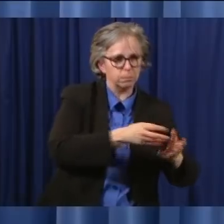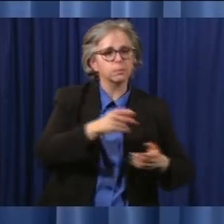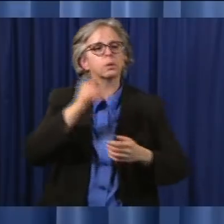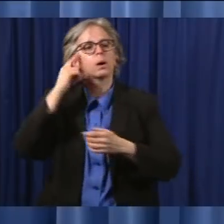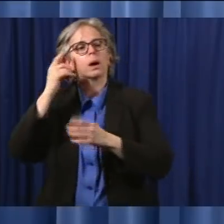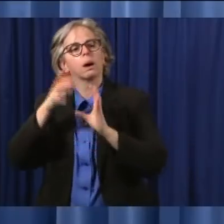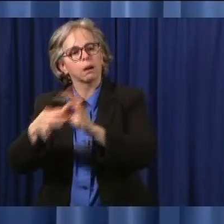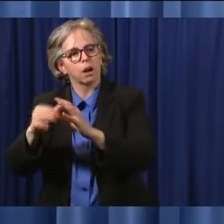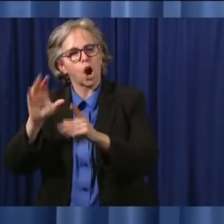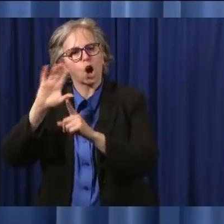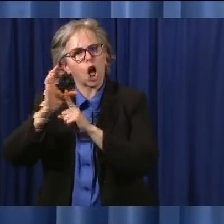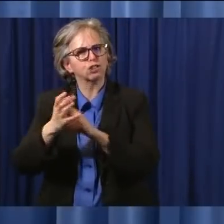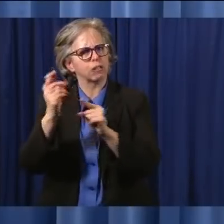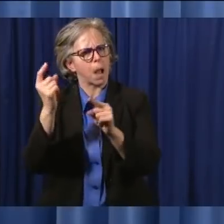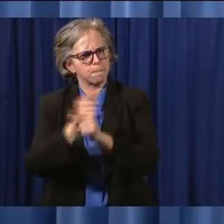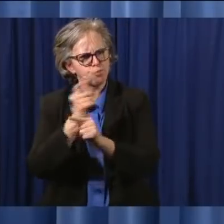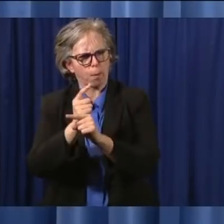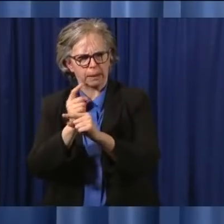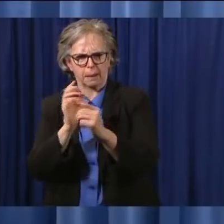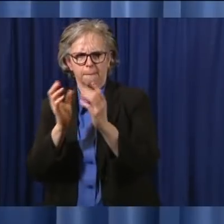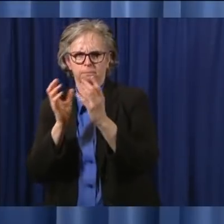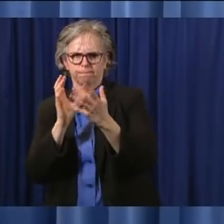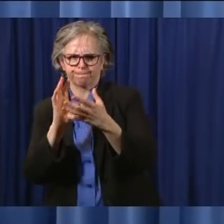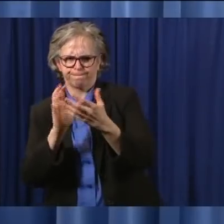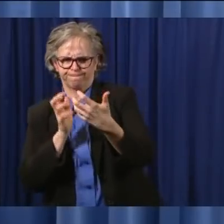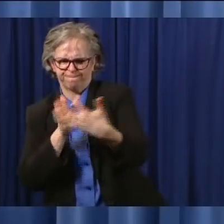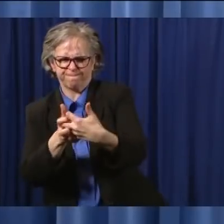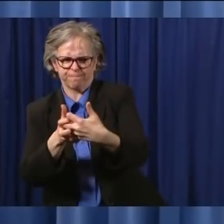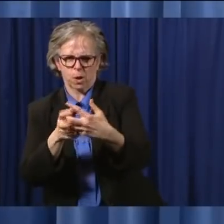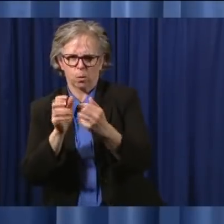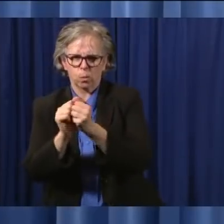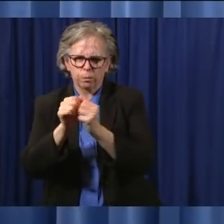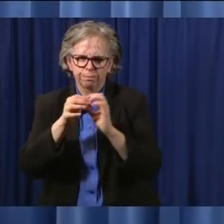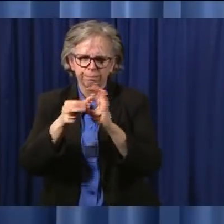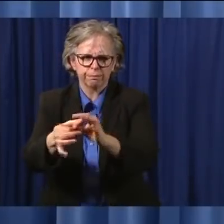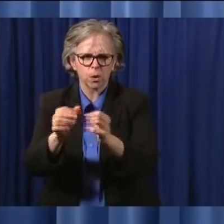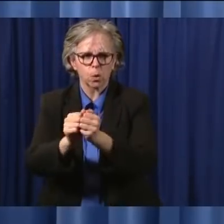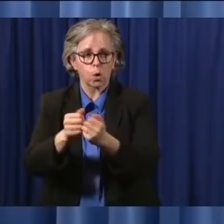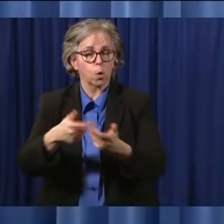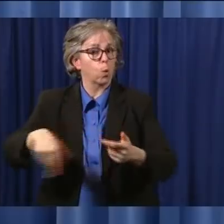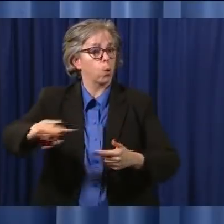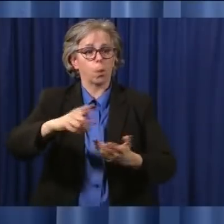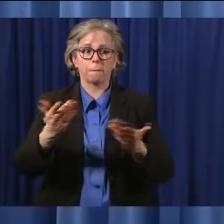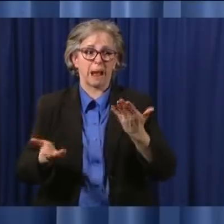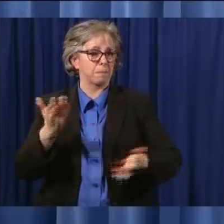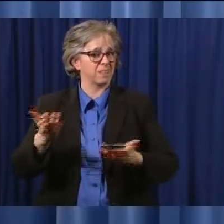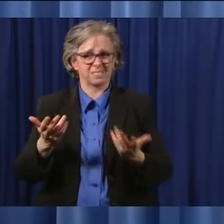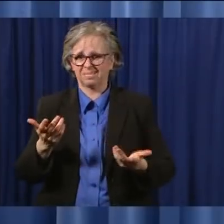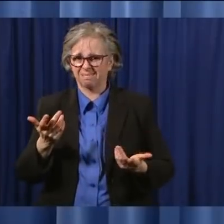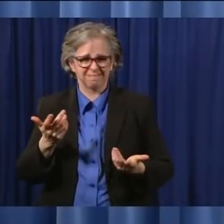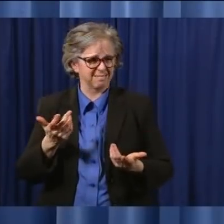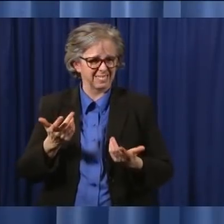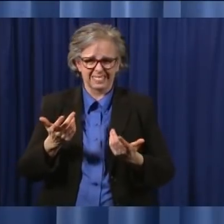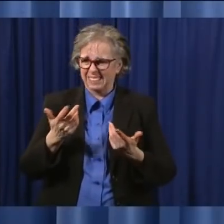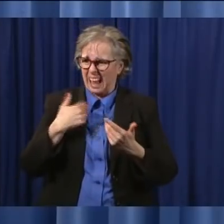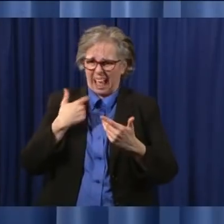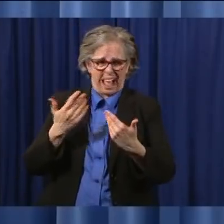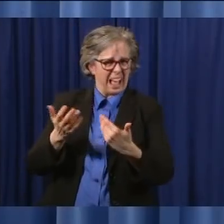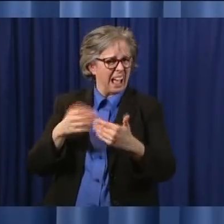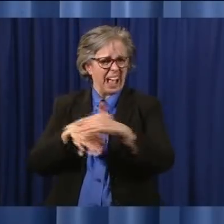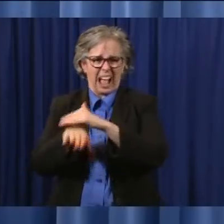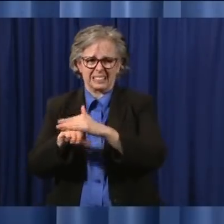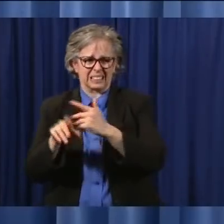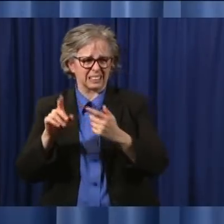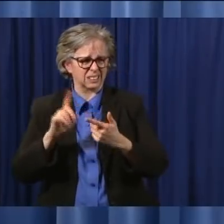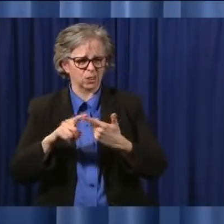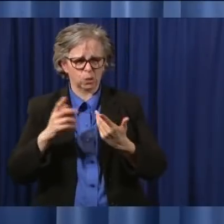messages, targeting those who may not be as easily reached by mass media messaging efforts such as racial and ethnic minorities. Appalachian